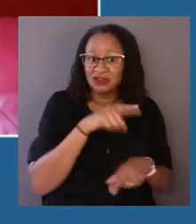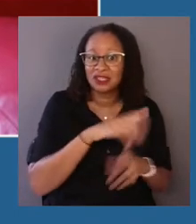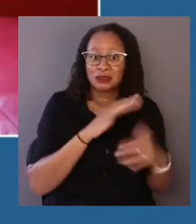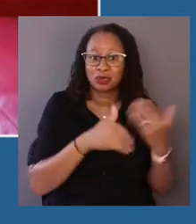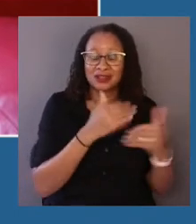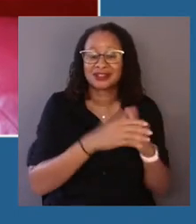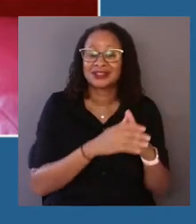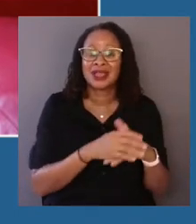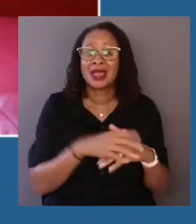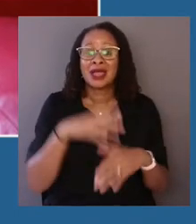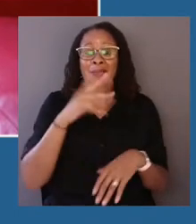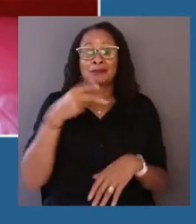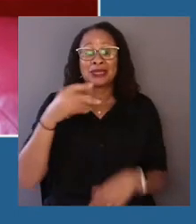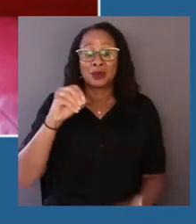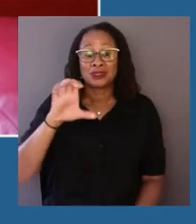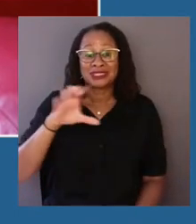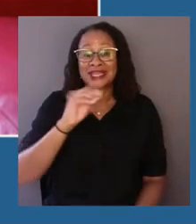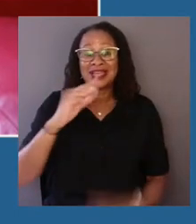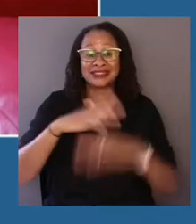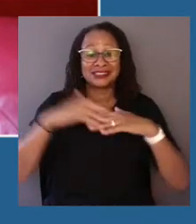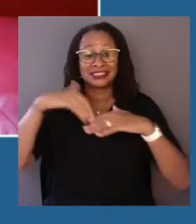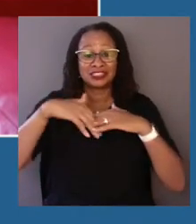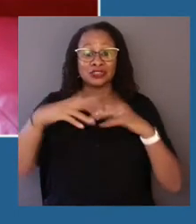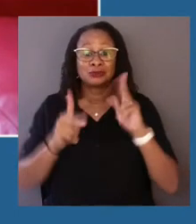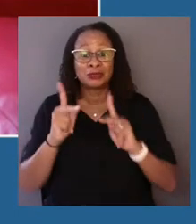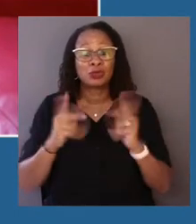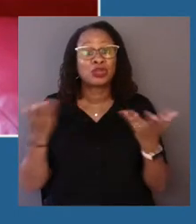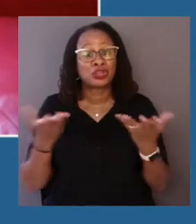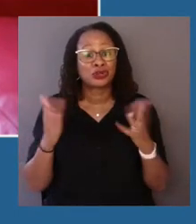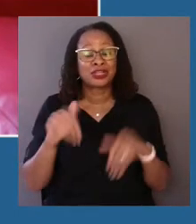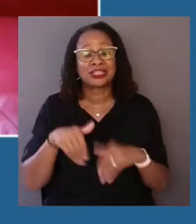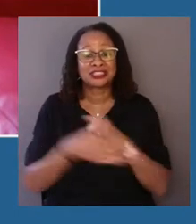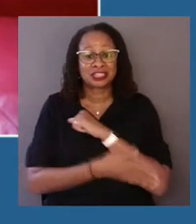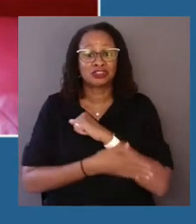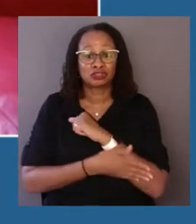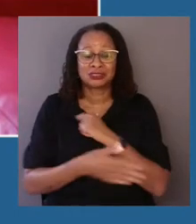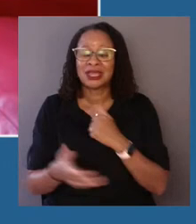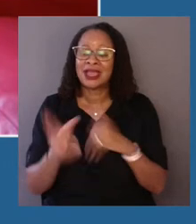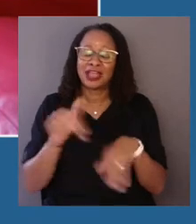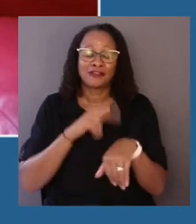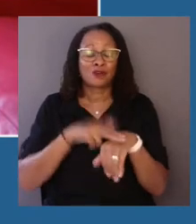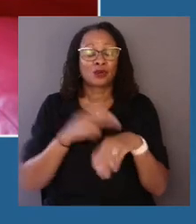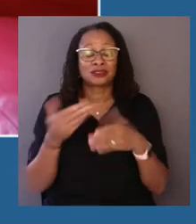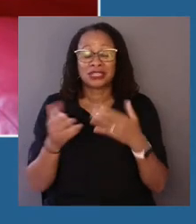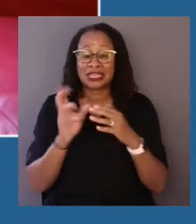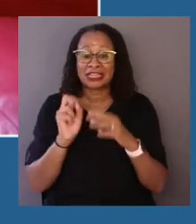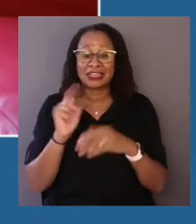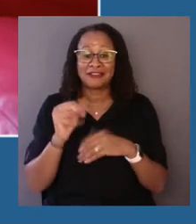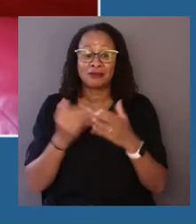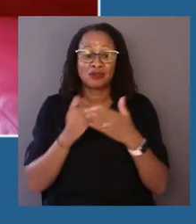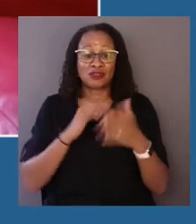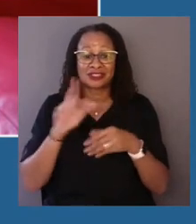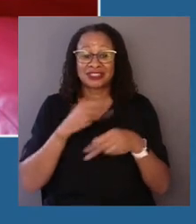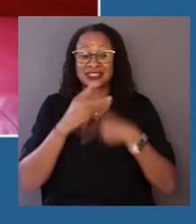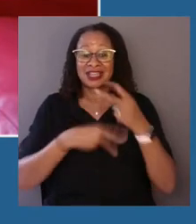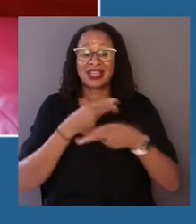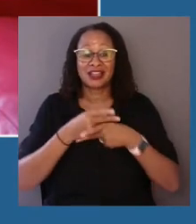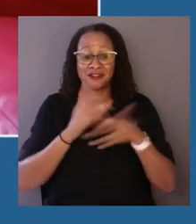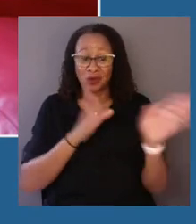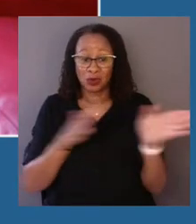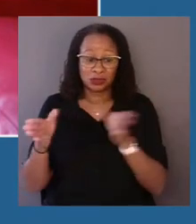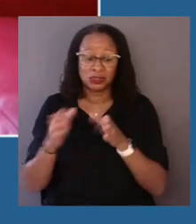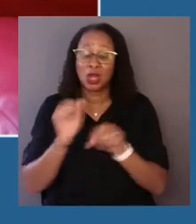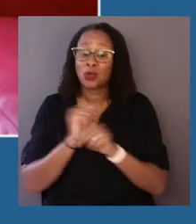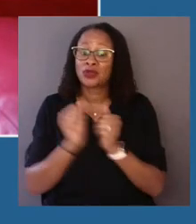peoples in this country. And of course, even before this kind of organizing, working with my colleagues